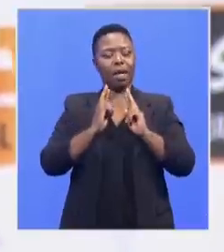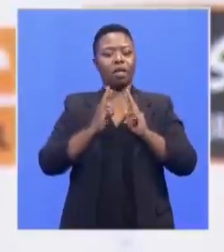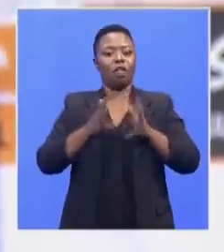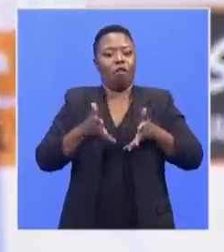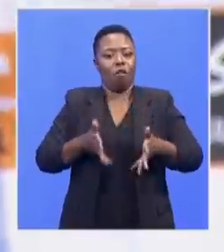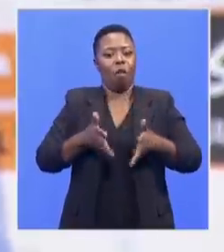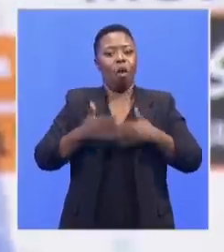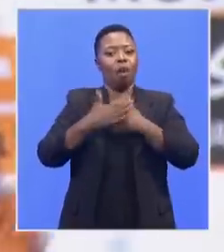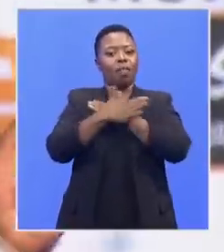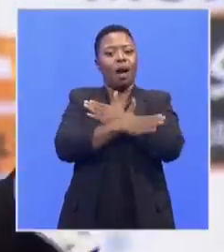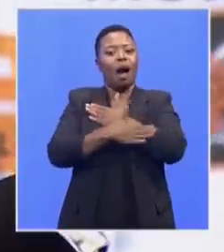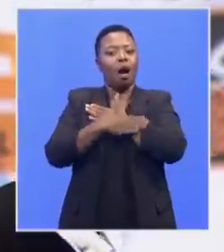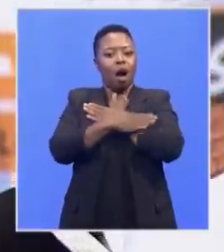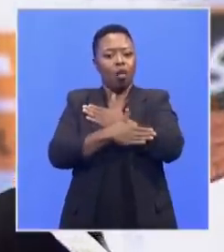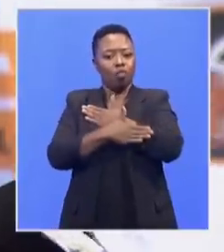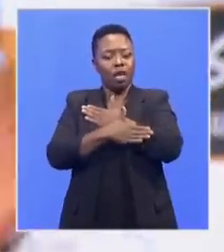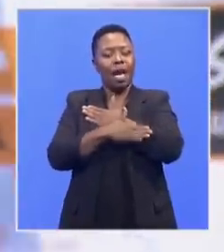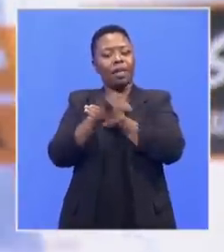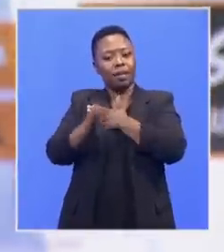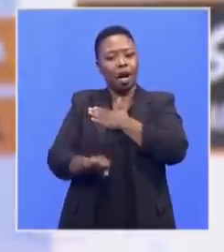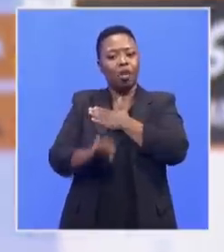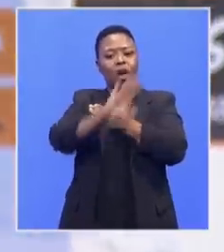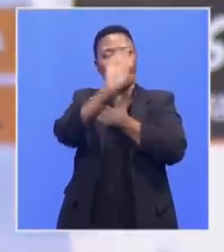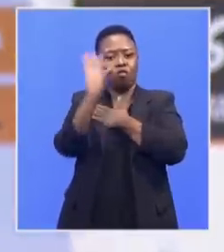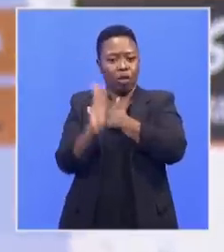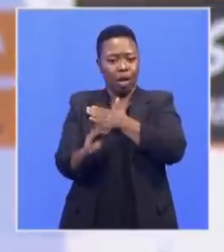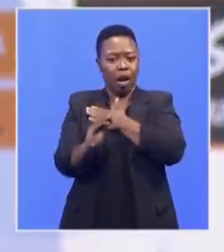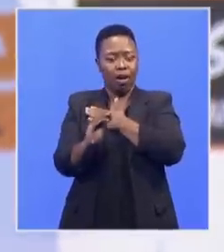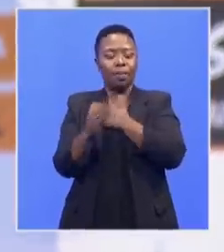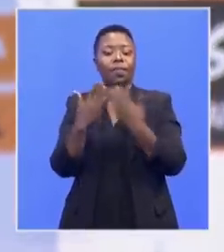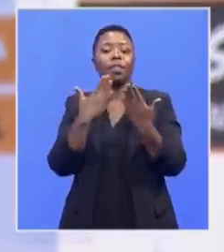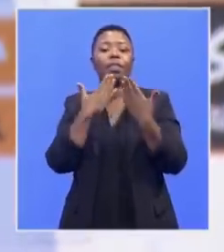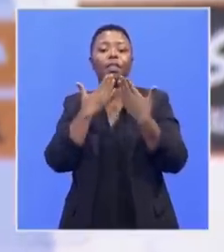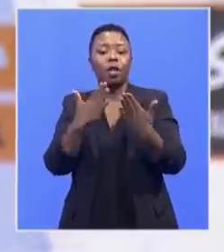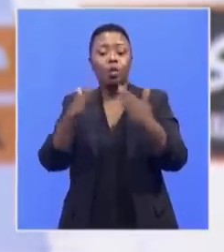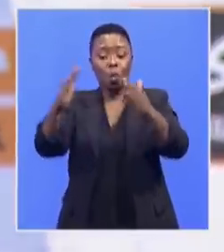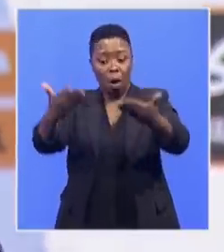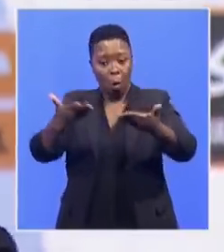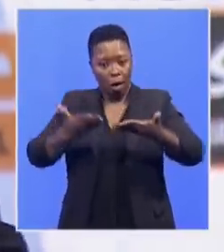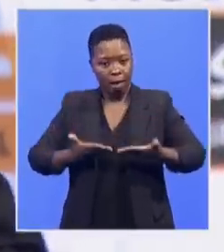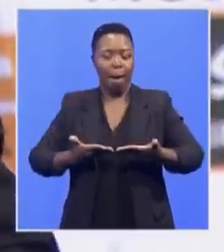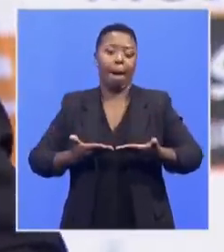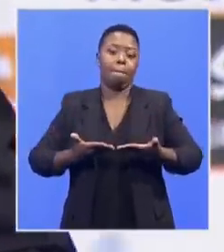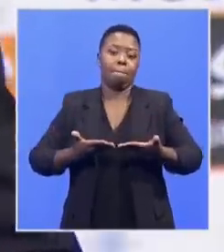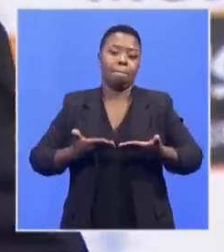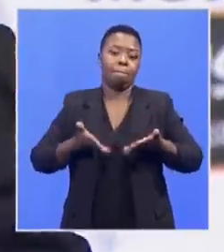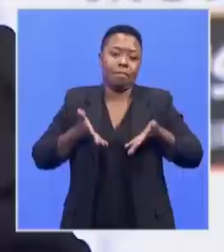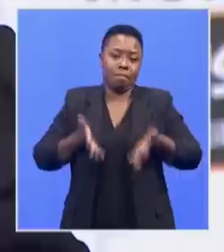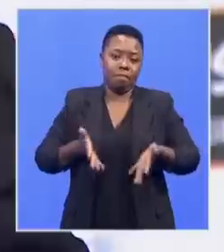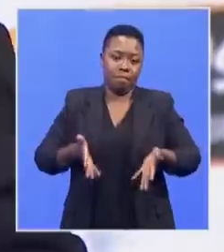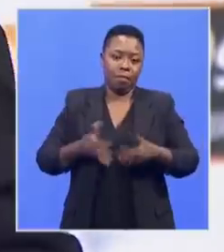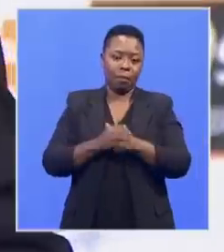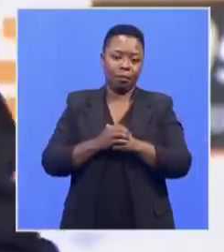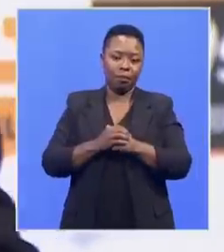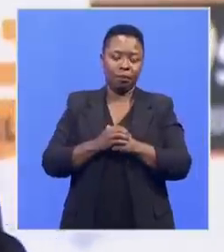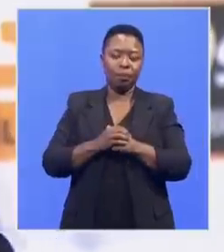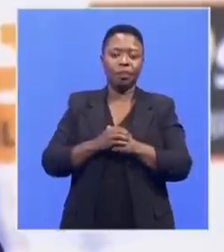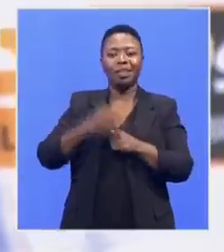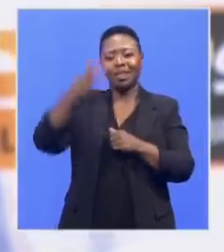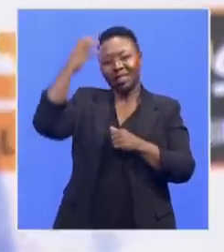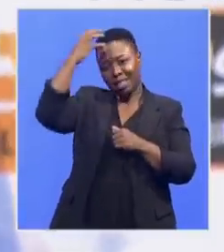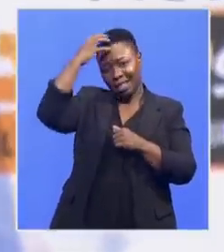our nation. We welcome you and we thank you for being here. Ke dumedise le magosi a